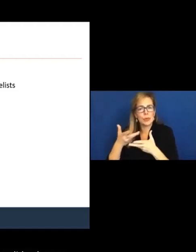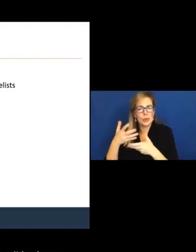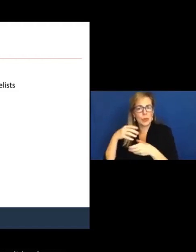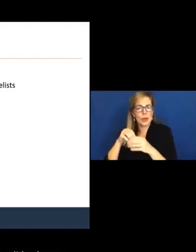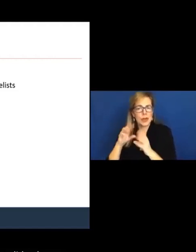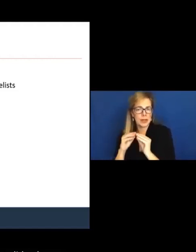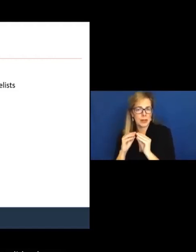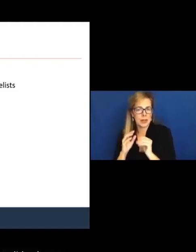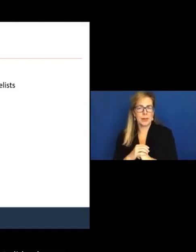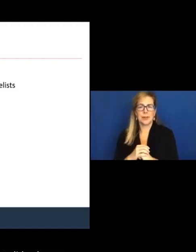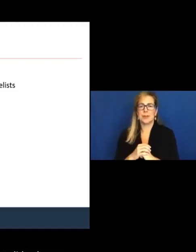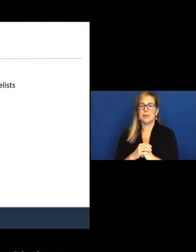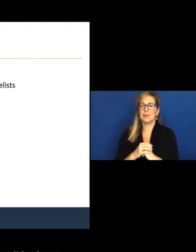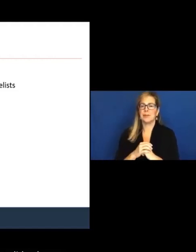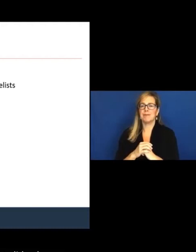Next slide, please.